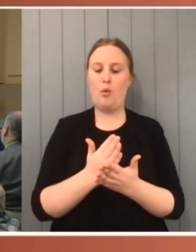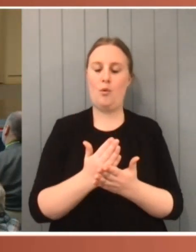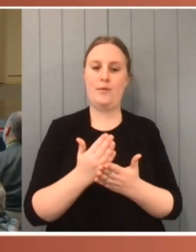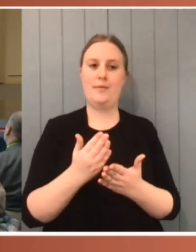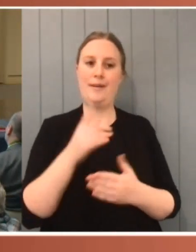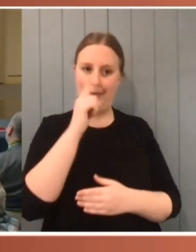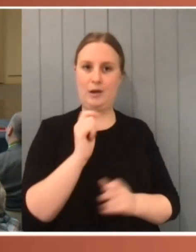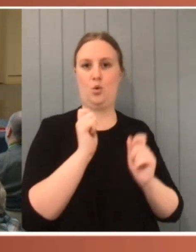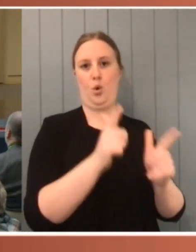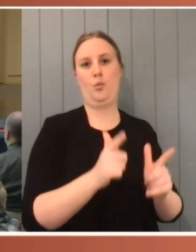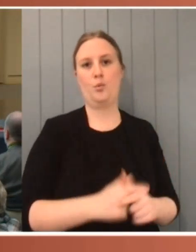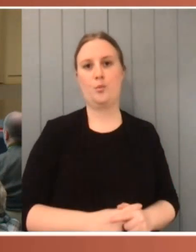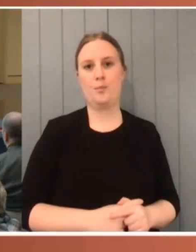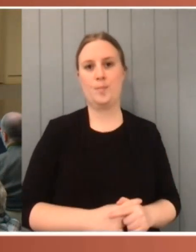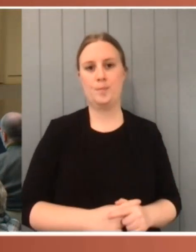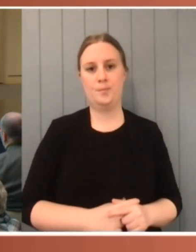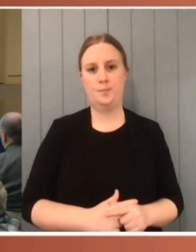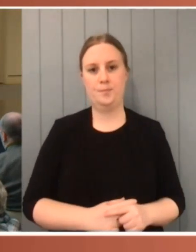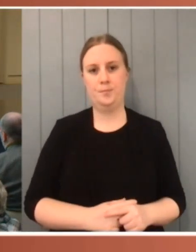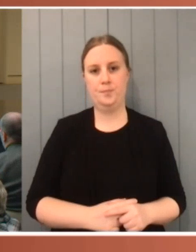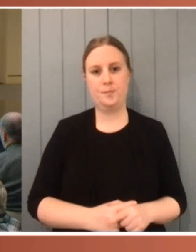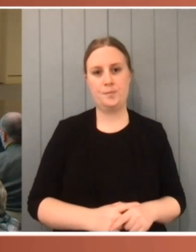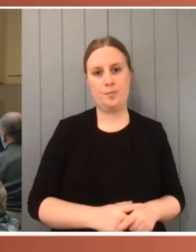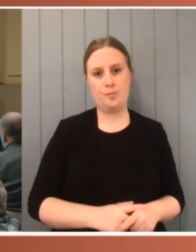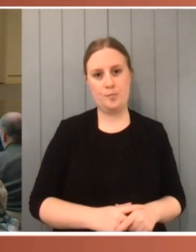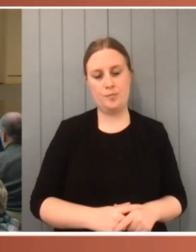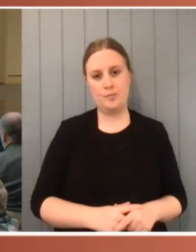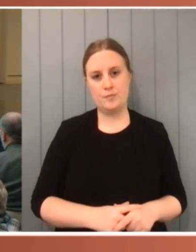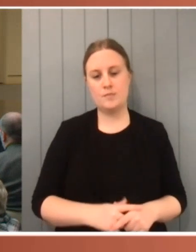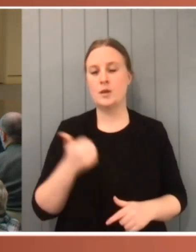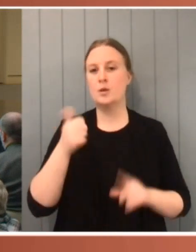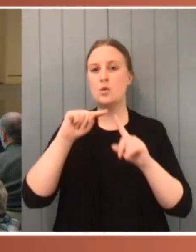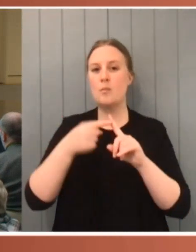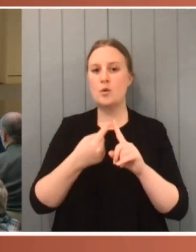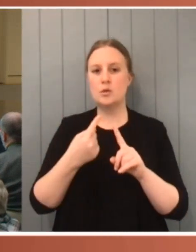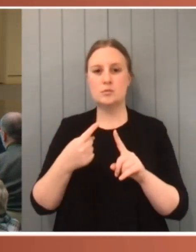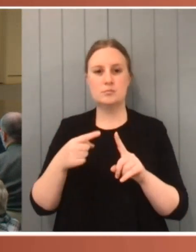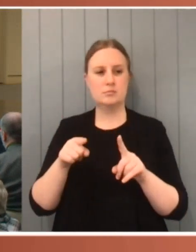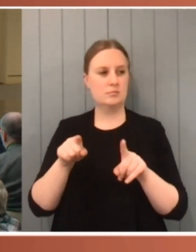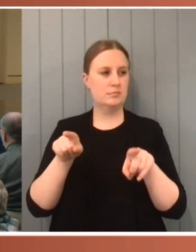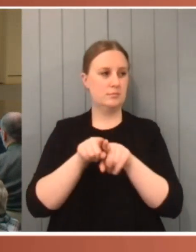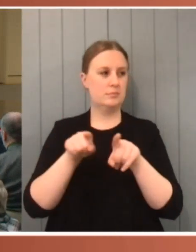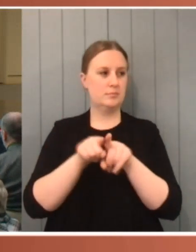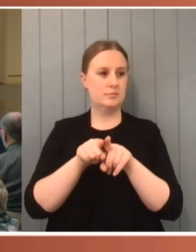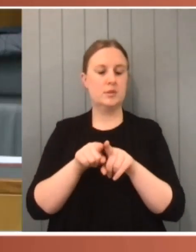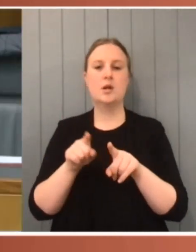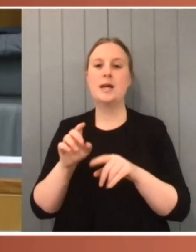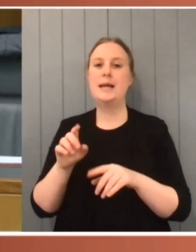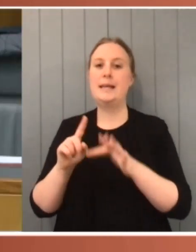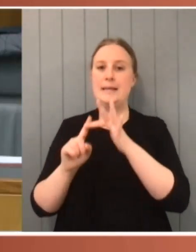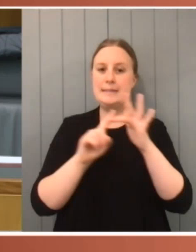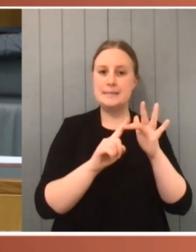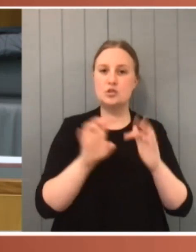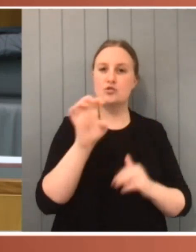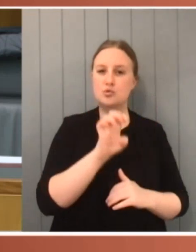Just a quick point. I'm also not aware of widespread use of compulsory voting in Eastern Europe. What I'm thinking of is that there's a